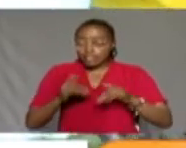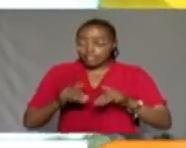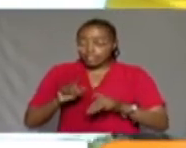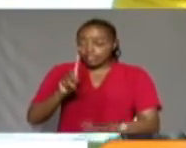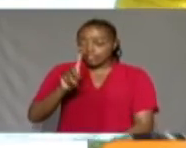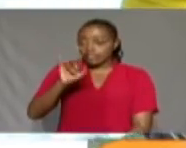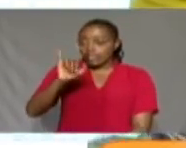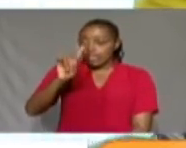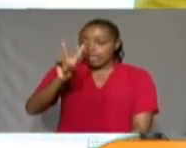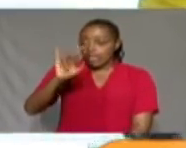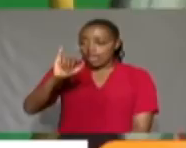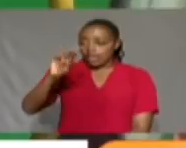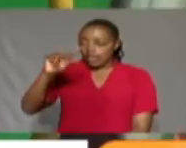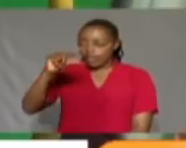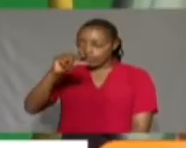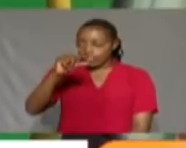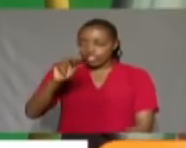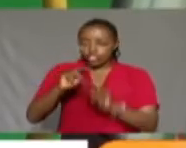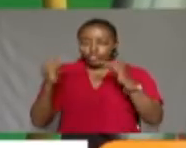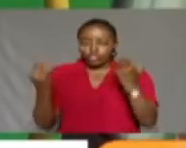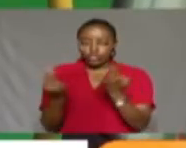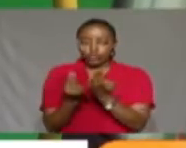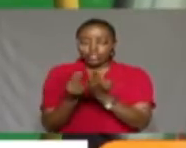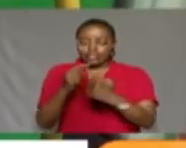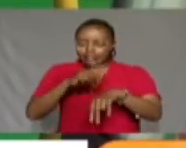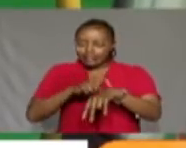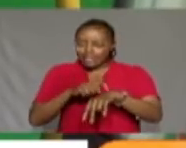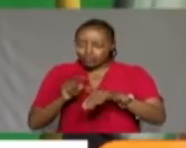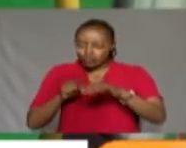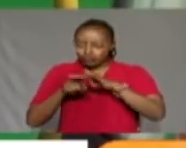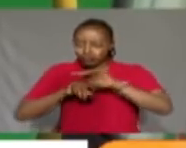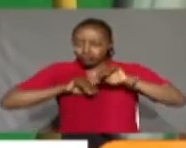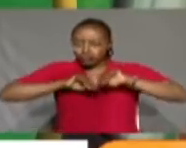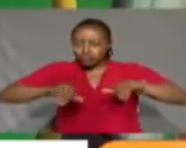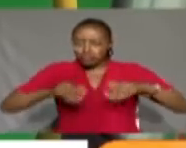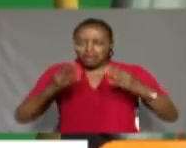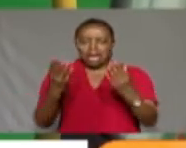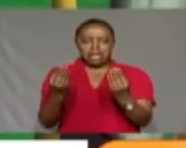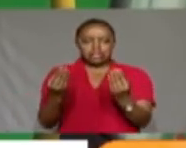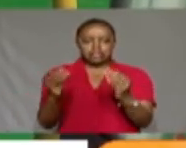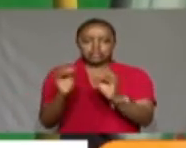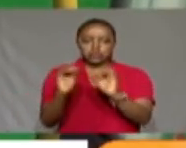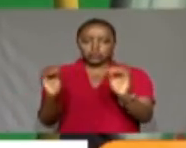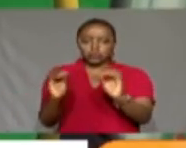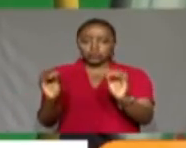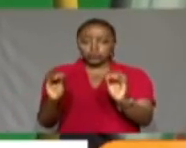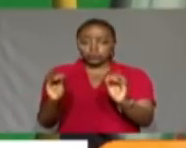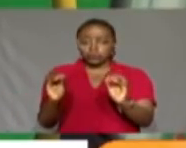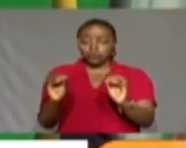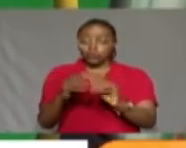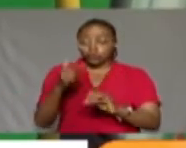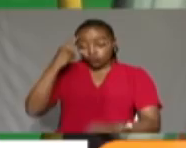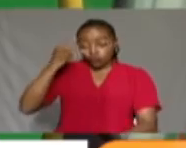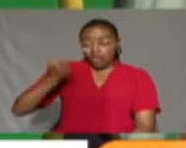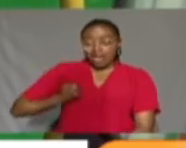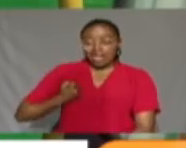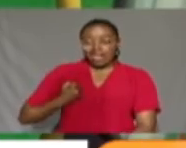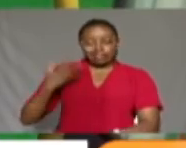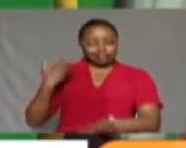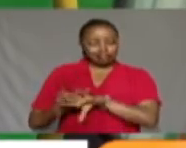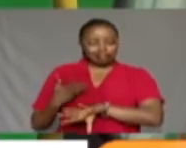unit. Kwa kazi ya diving si ile rahisi vile tunasema. Kwa msichana ni